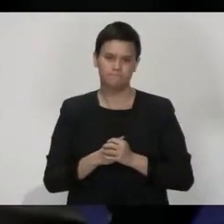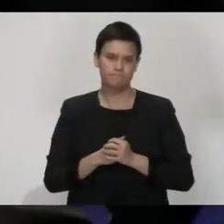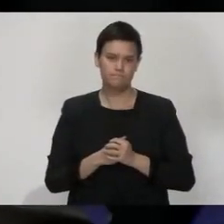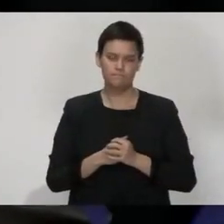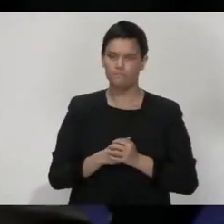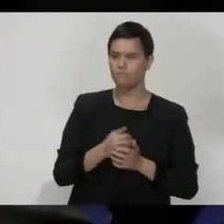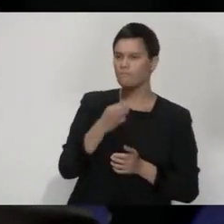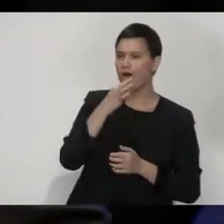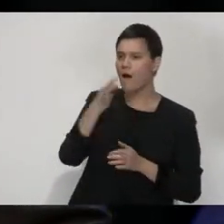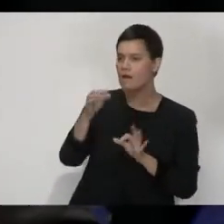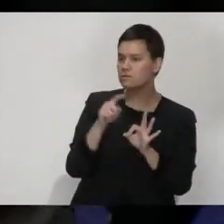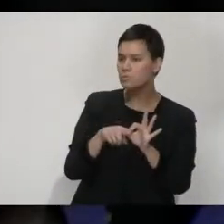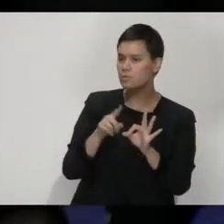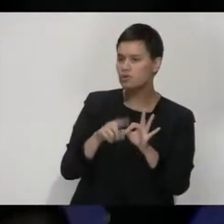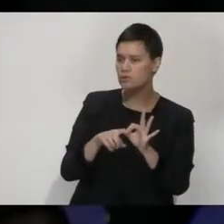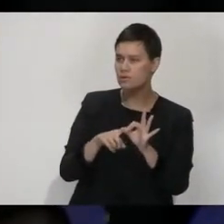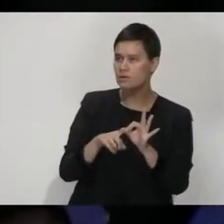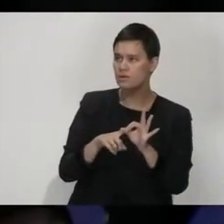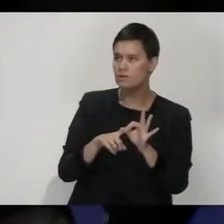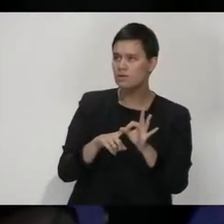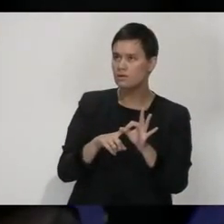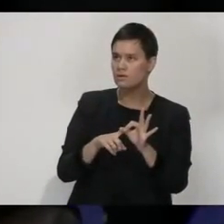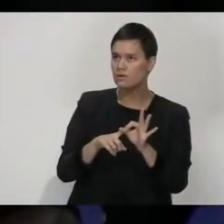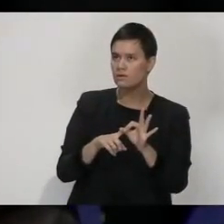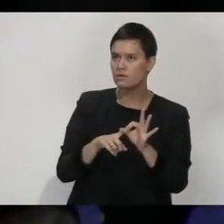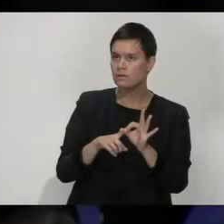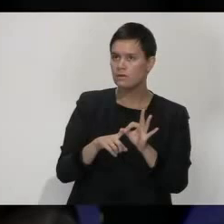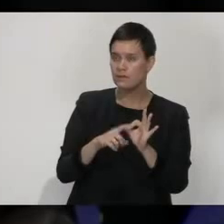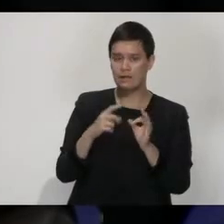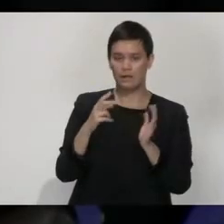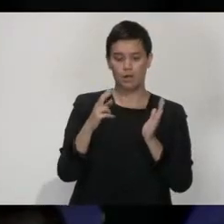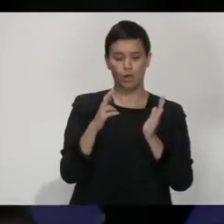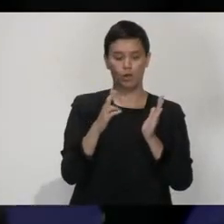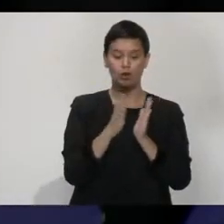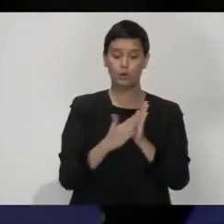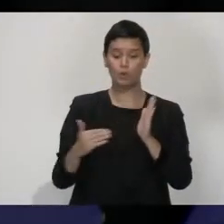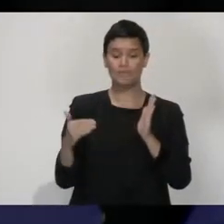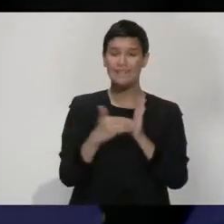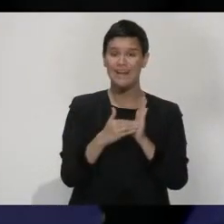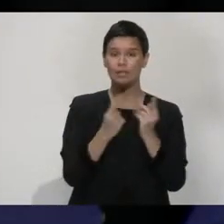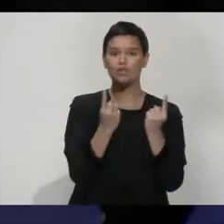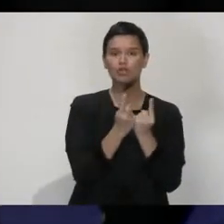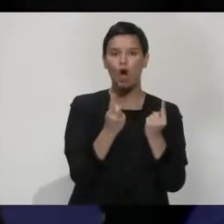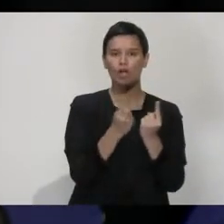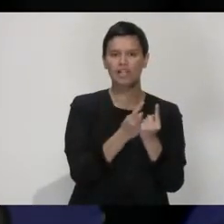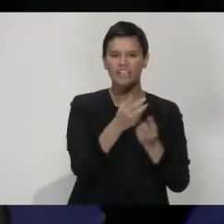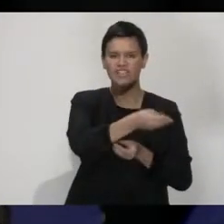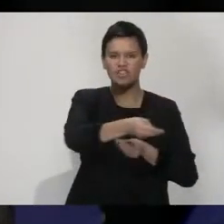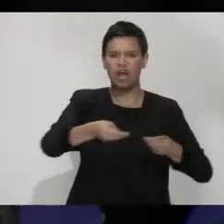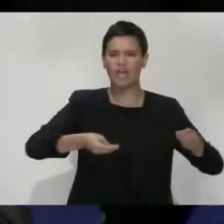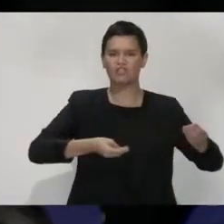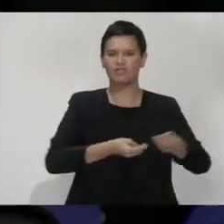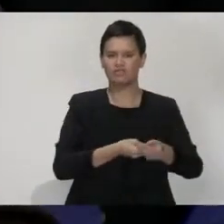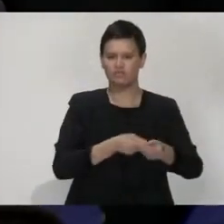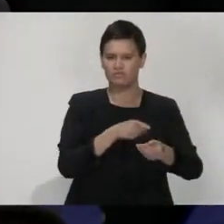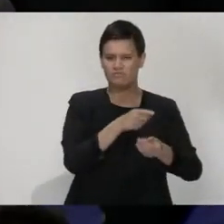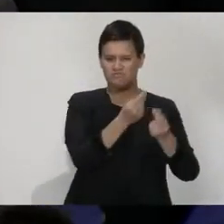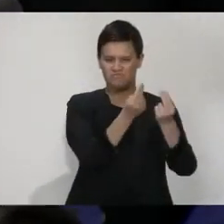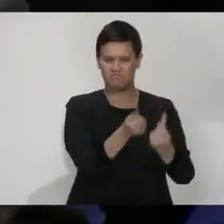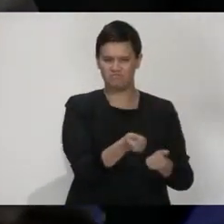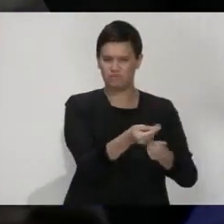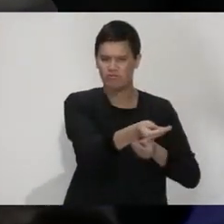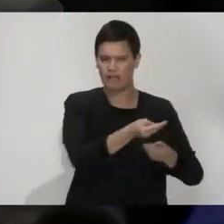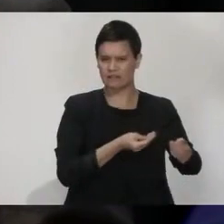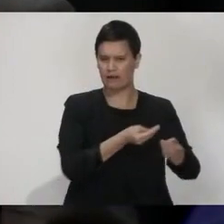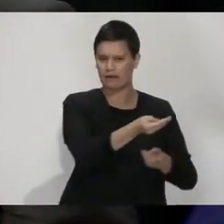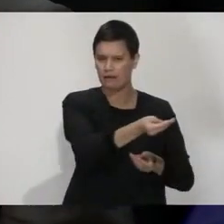us anything else about what you've been told about the NZX system? Is the fact that the GCSB is involved a sign that this isn't a case of